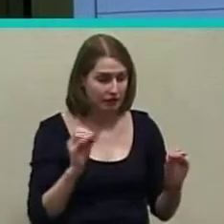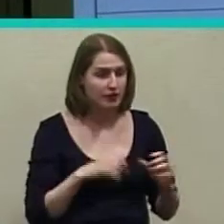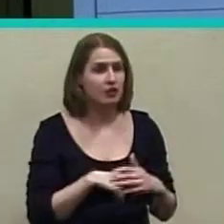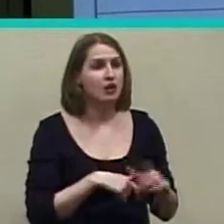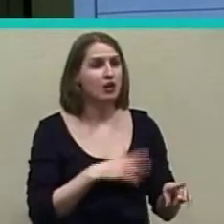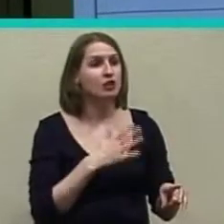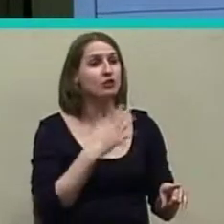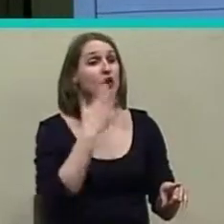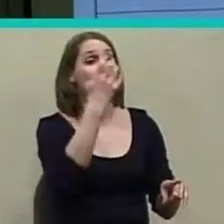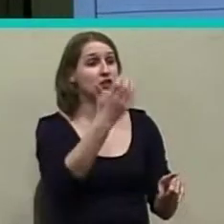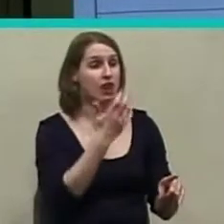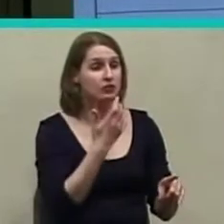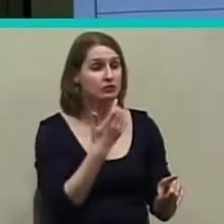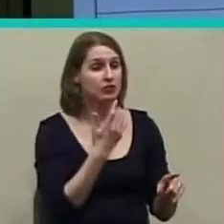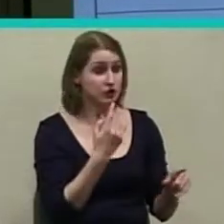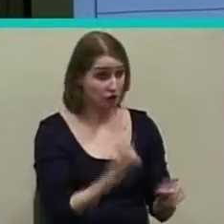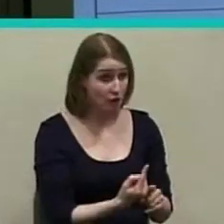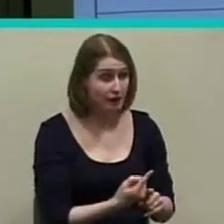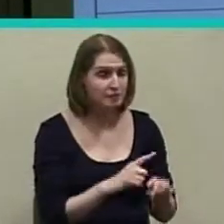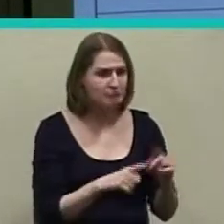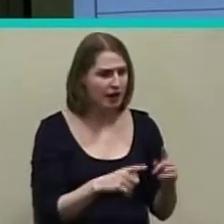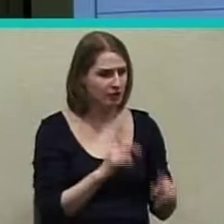correct. This time he gets reprimanded.